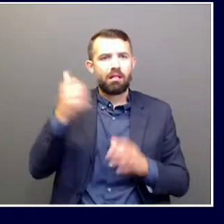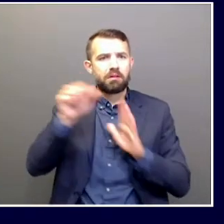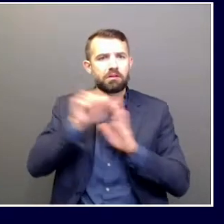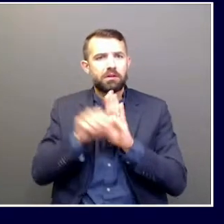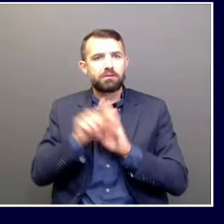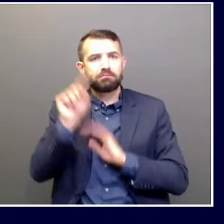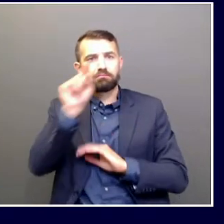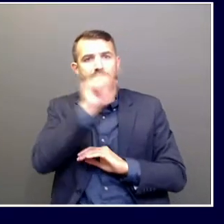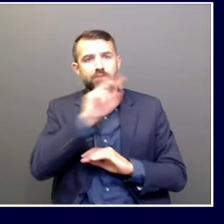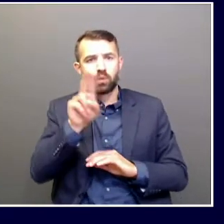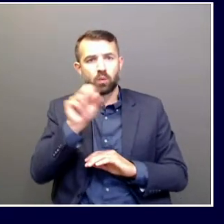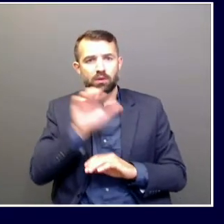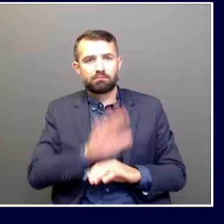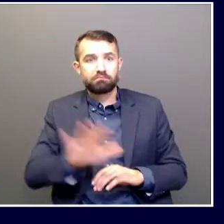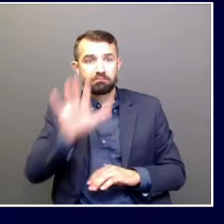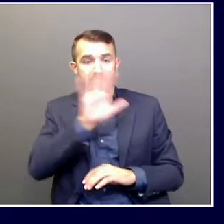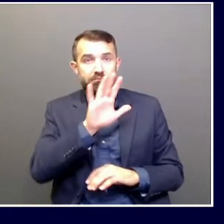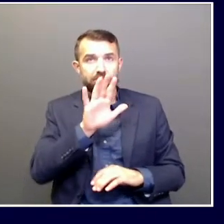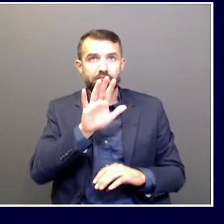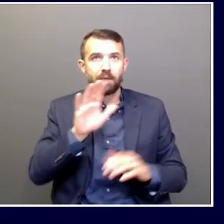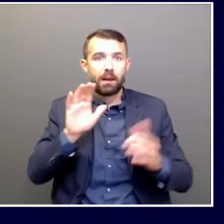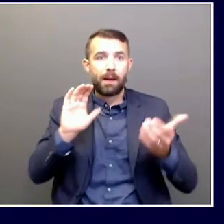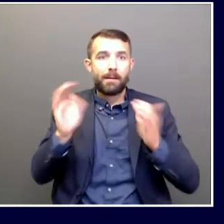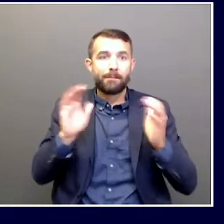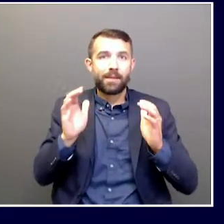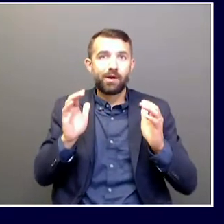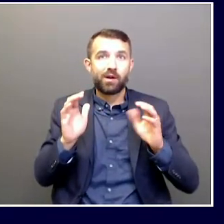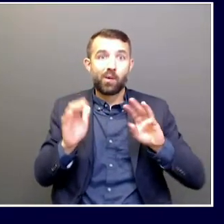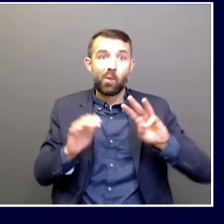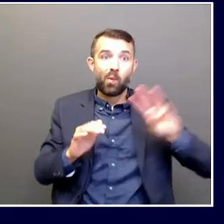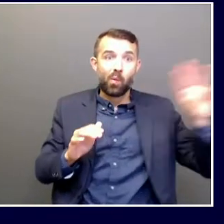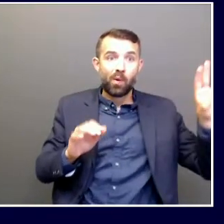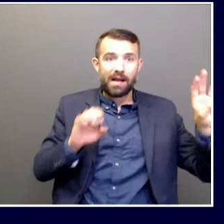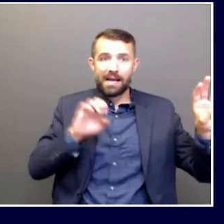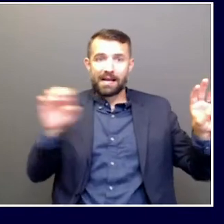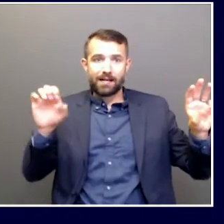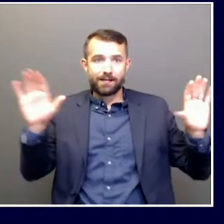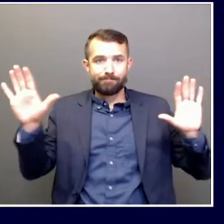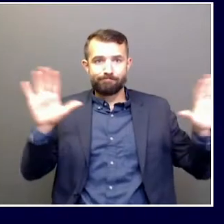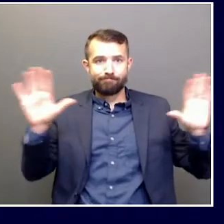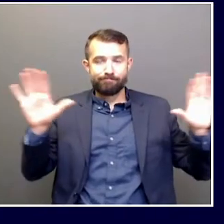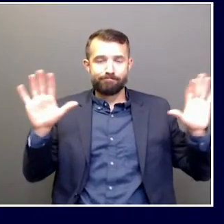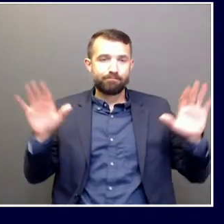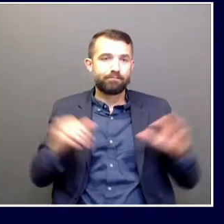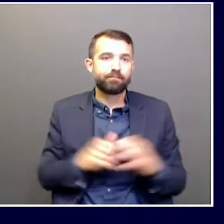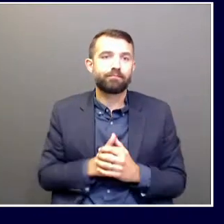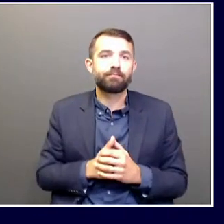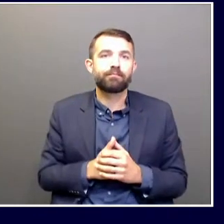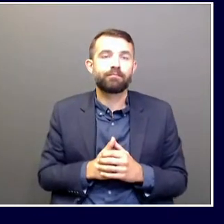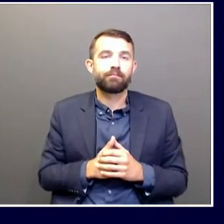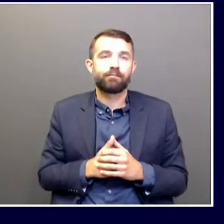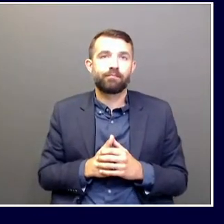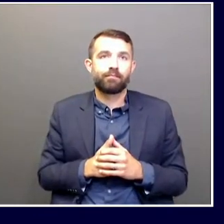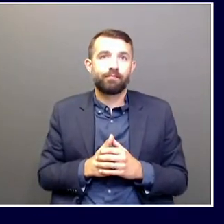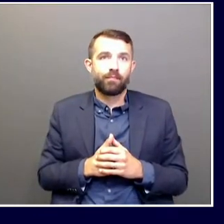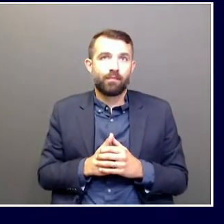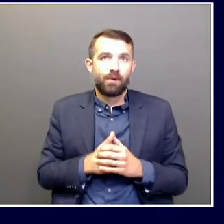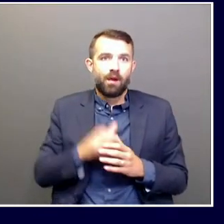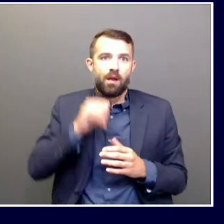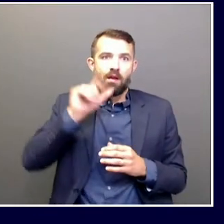country, something that you see a lot in epidemiology, which is it's not just the raw number of folks who are